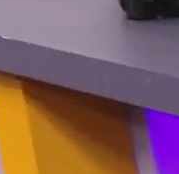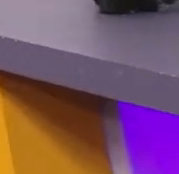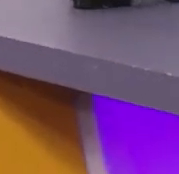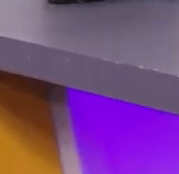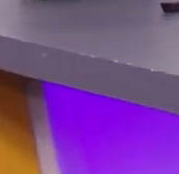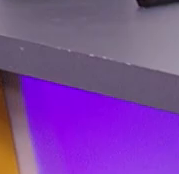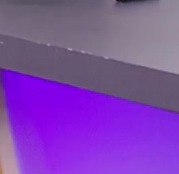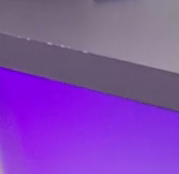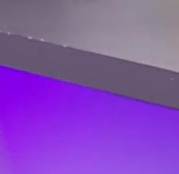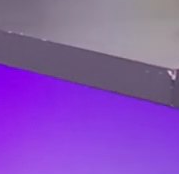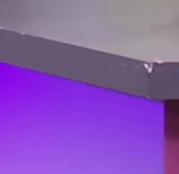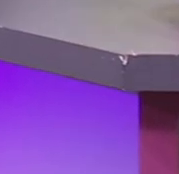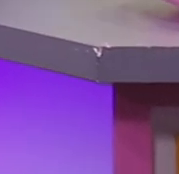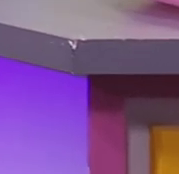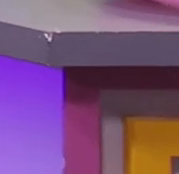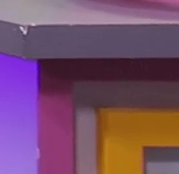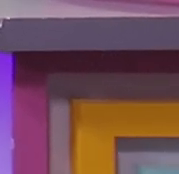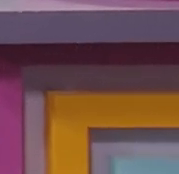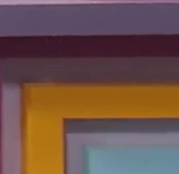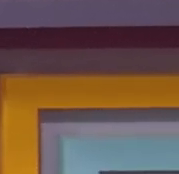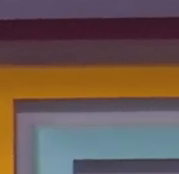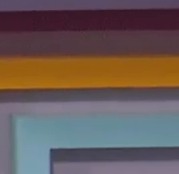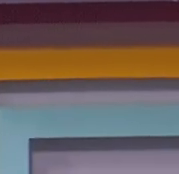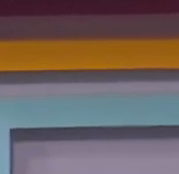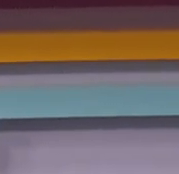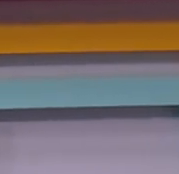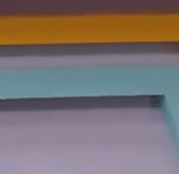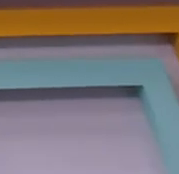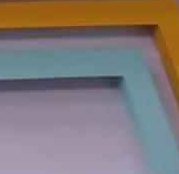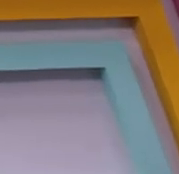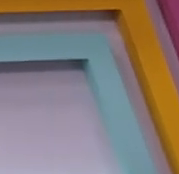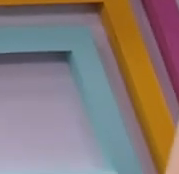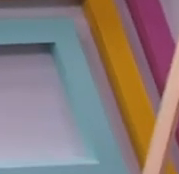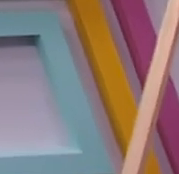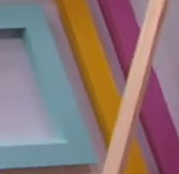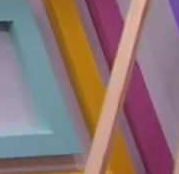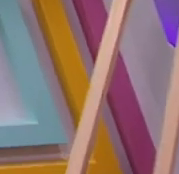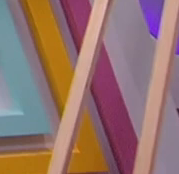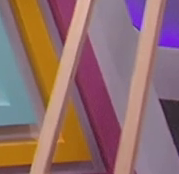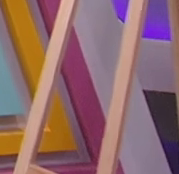Let's swim in the sea. 1, 2, 3.